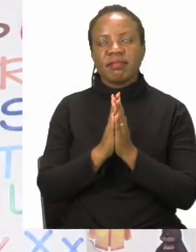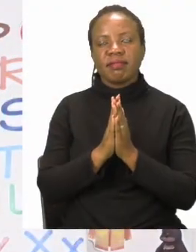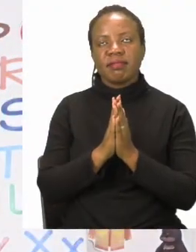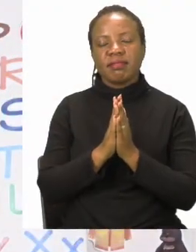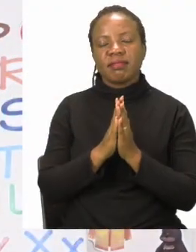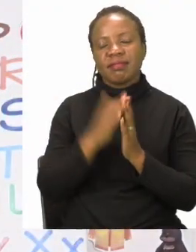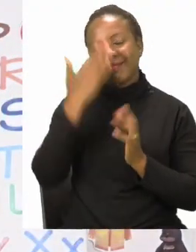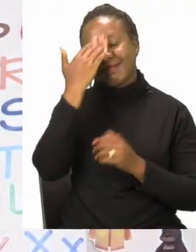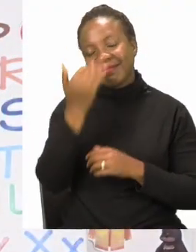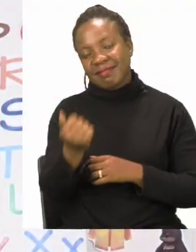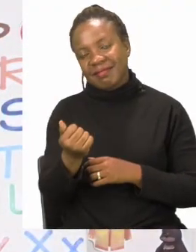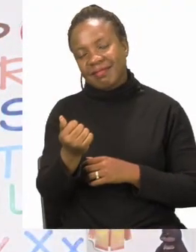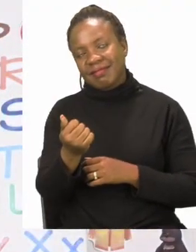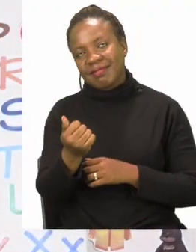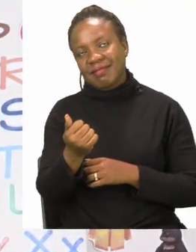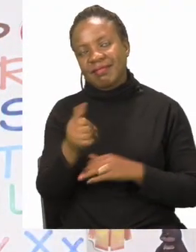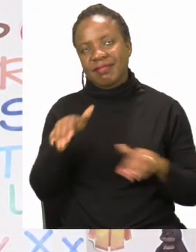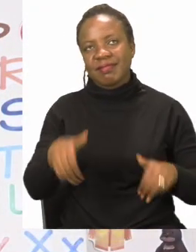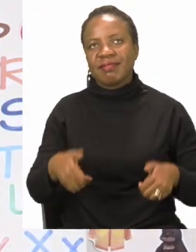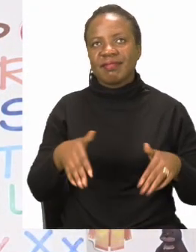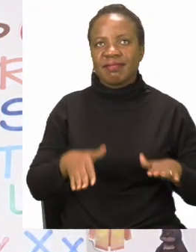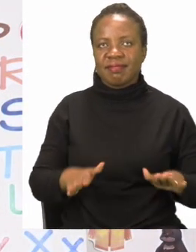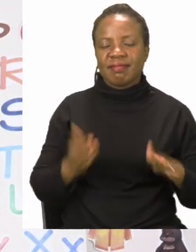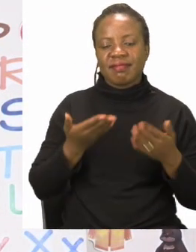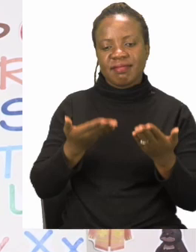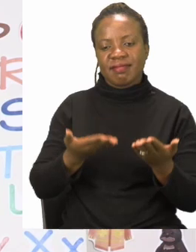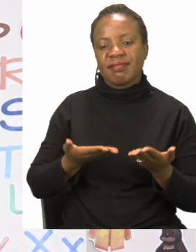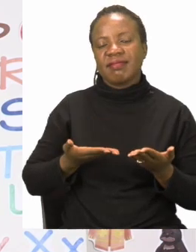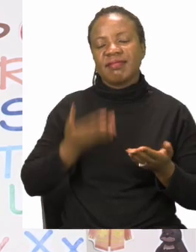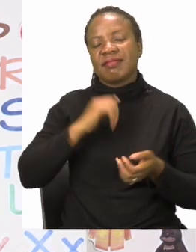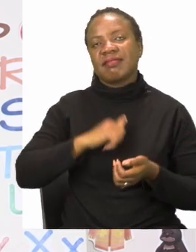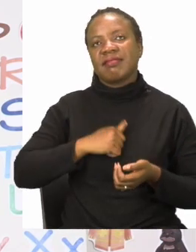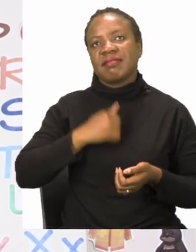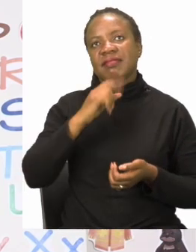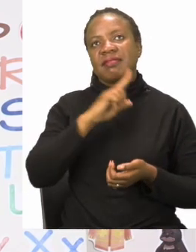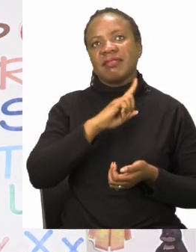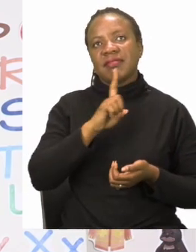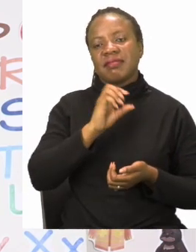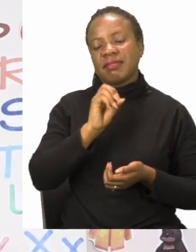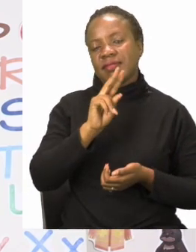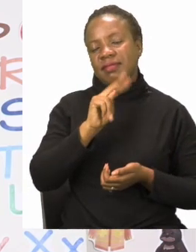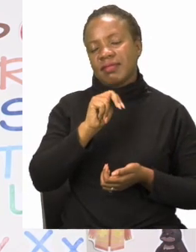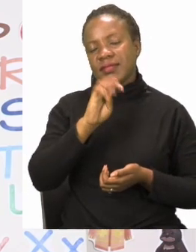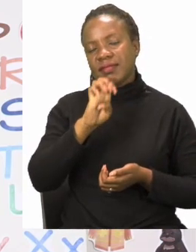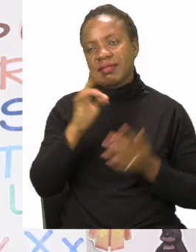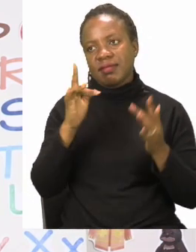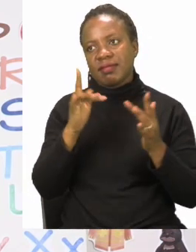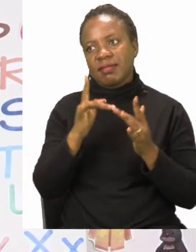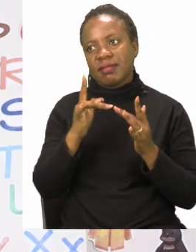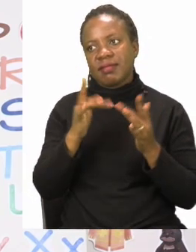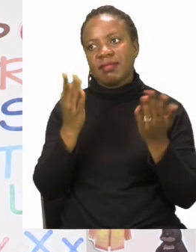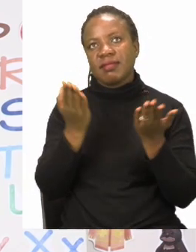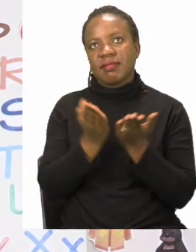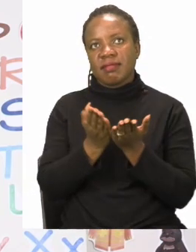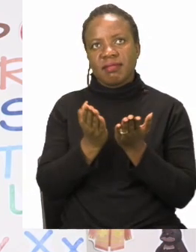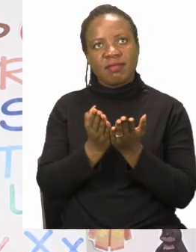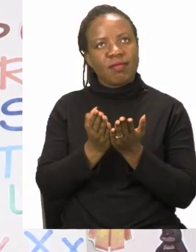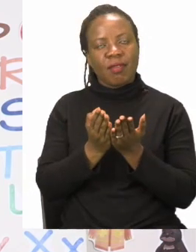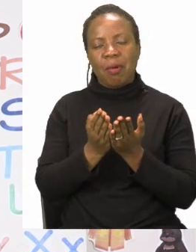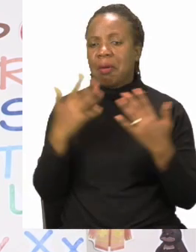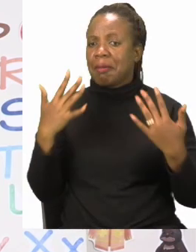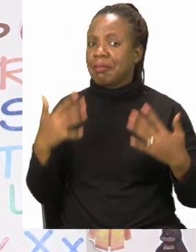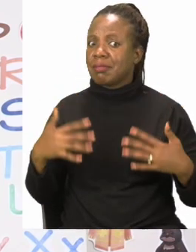Good day, boys and girls. Welcome to My Zone Online School. We are so happy that you will be joining